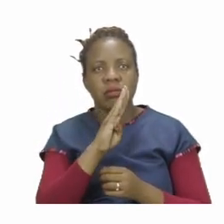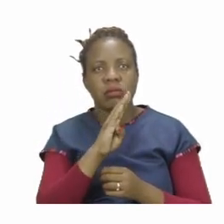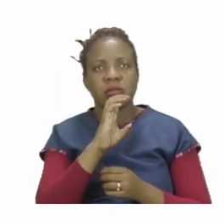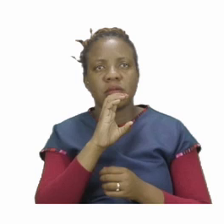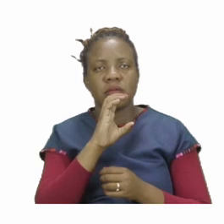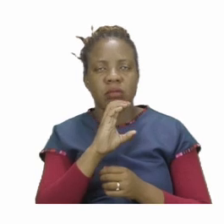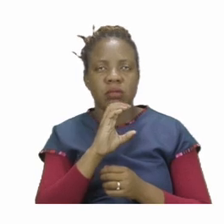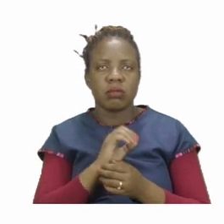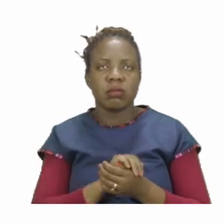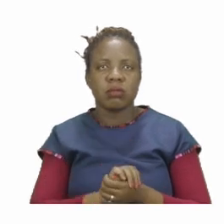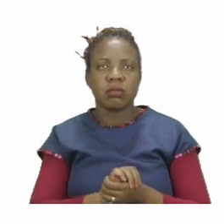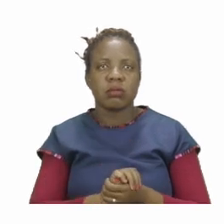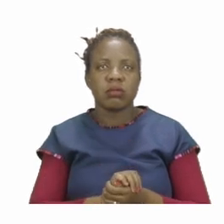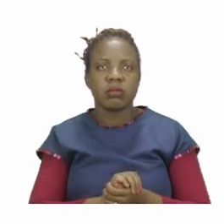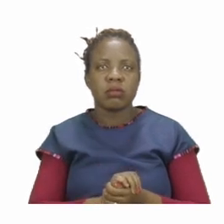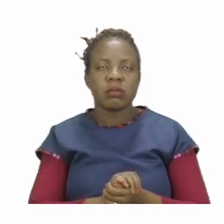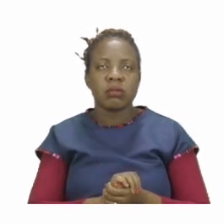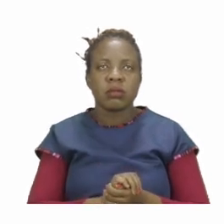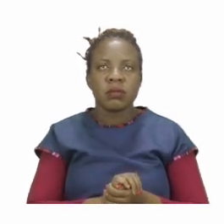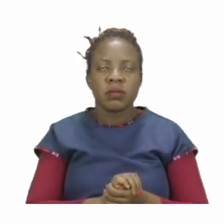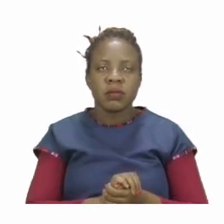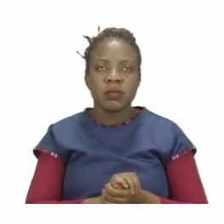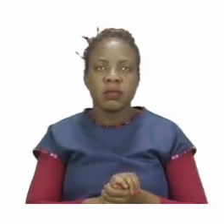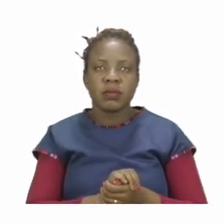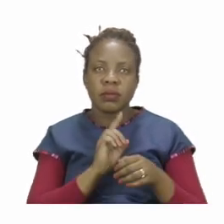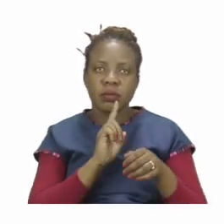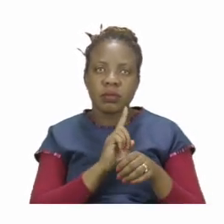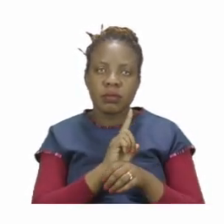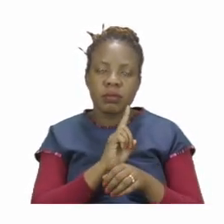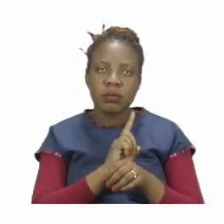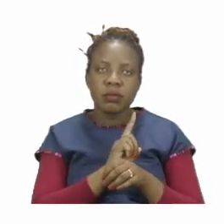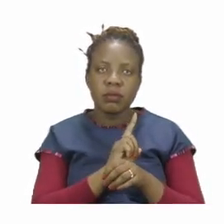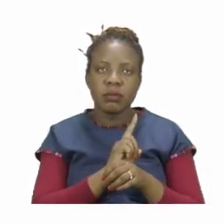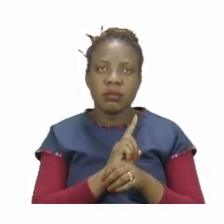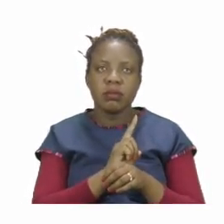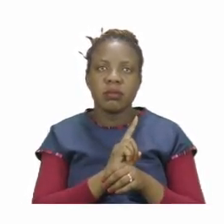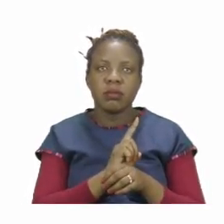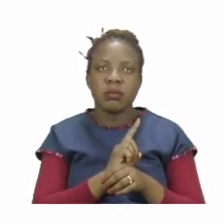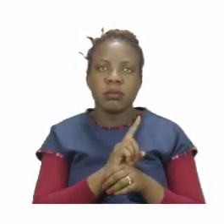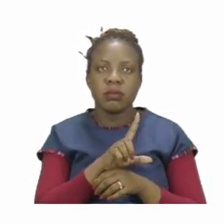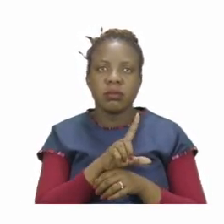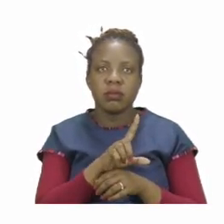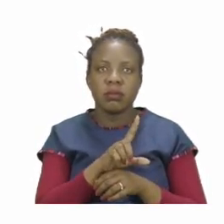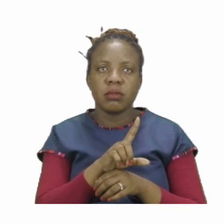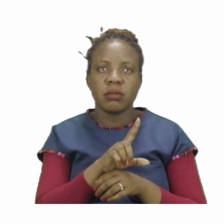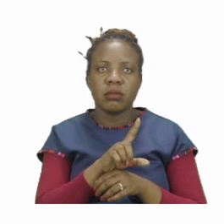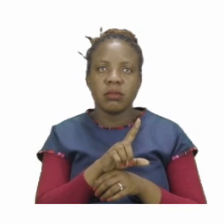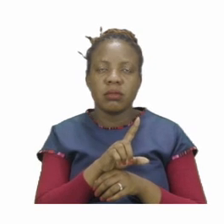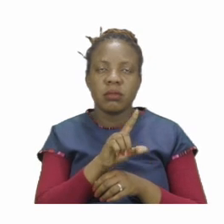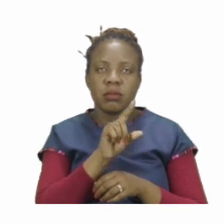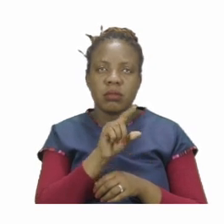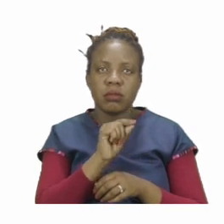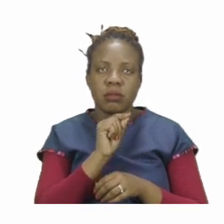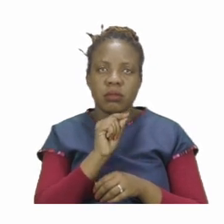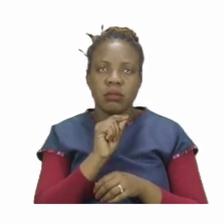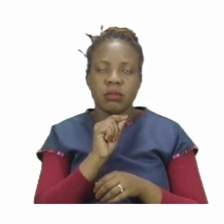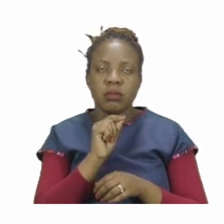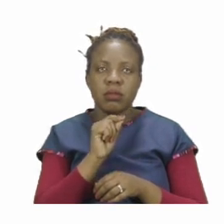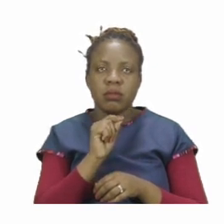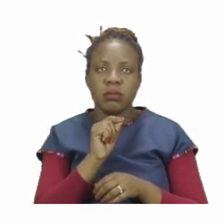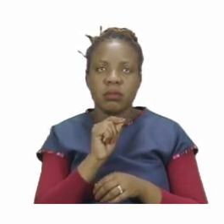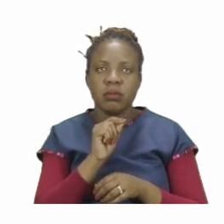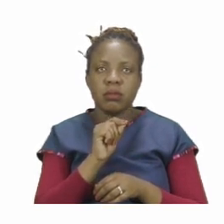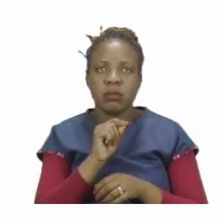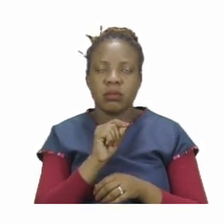each sentence. The first sentence read, A, the dog